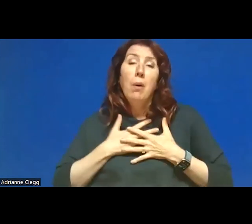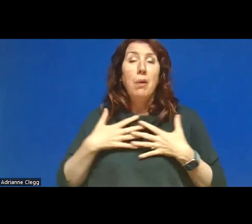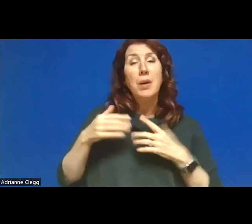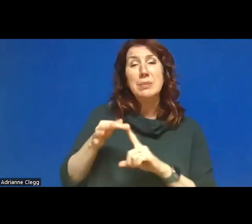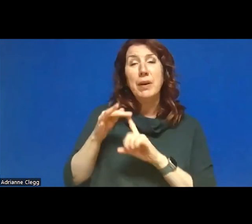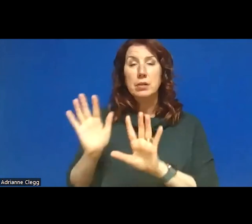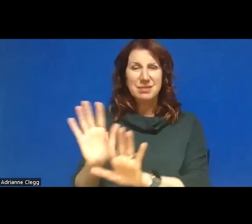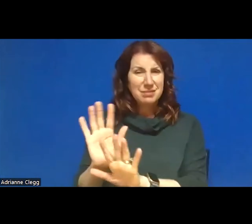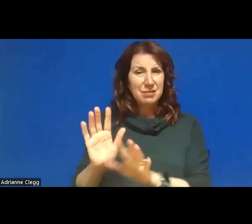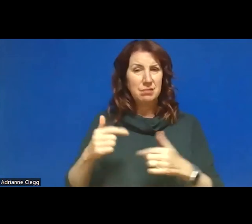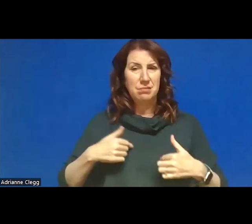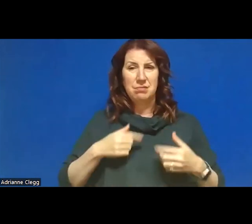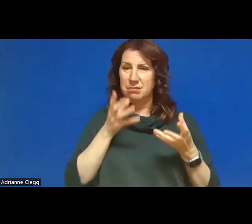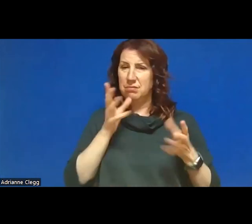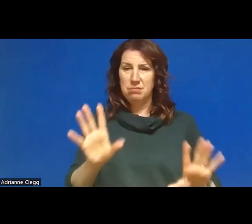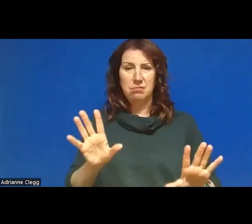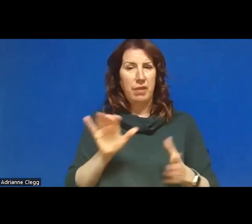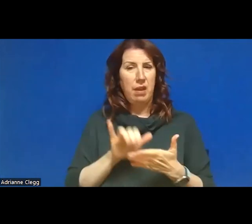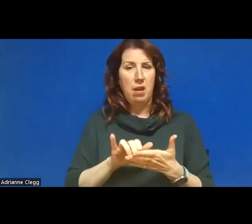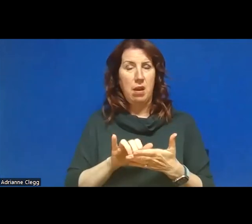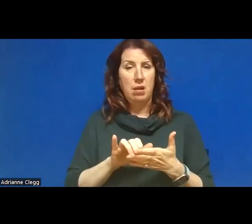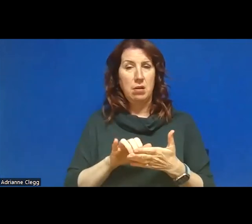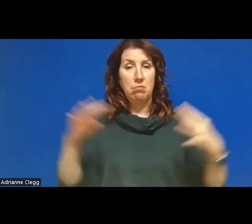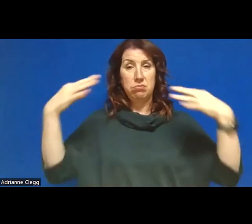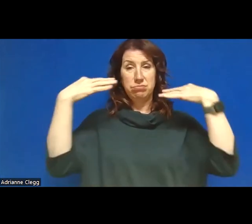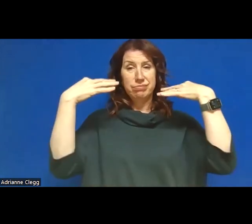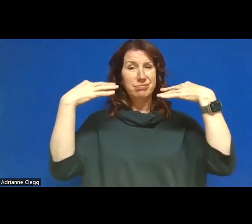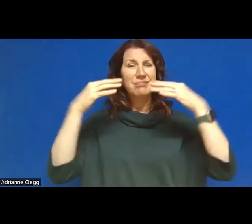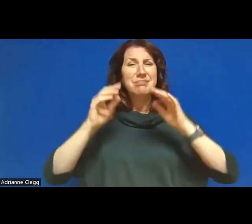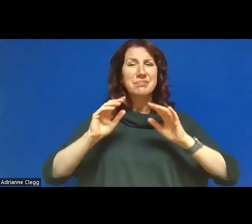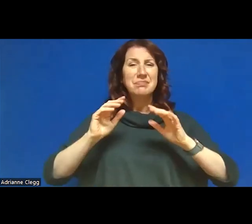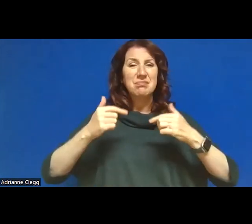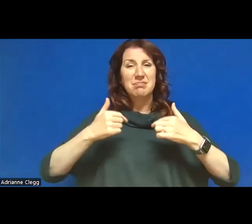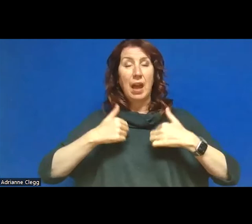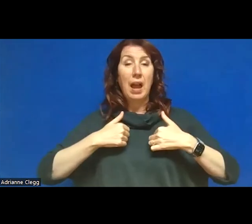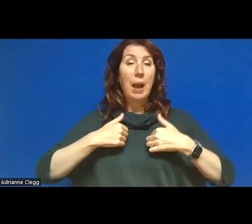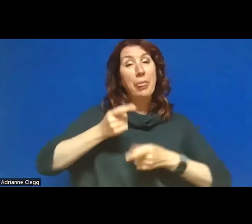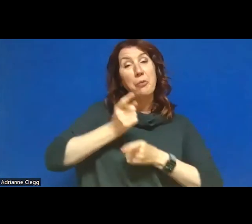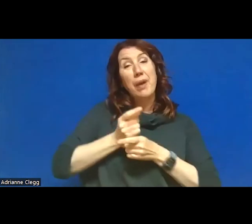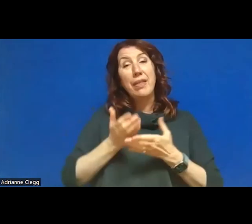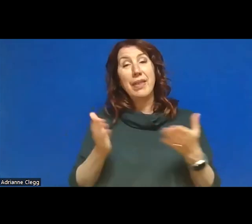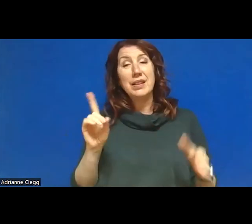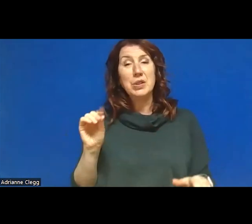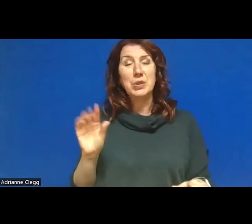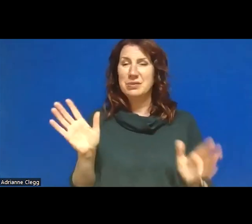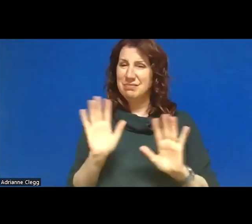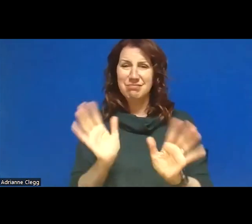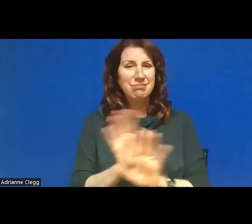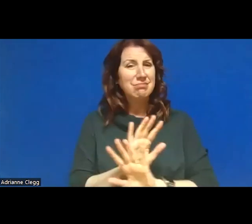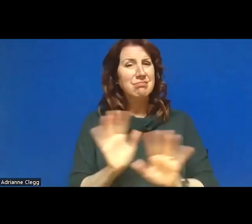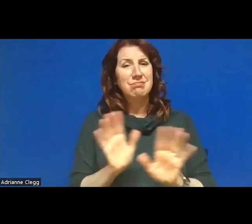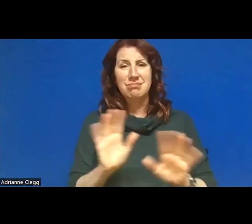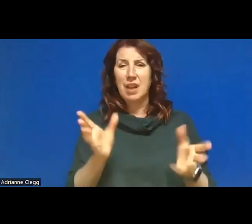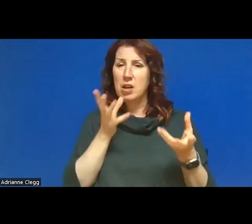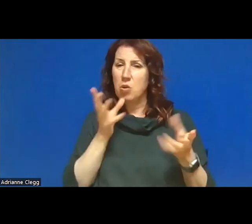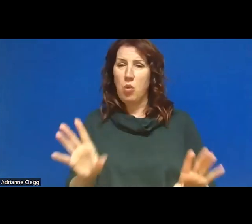I don't ever want to be seen put on display as being the right thing to do, if that makes sense. I